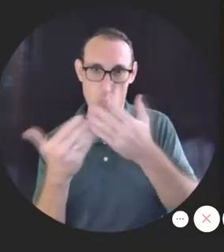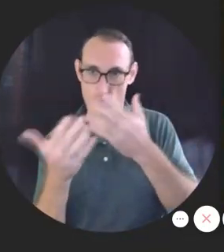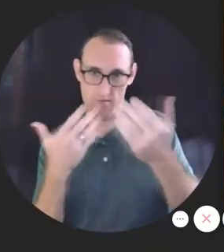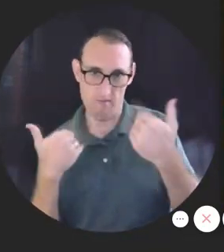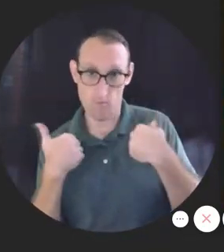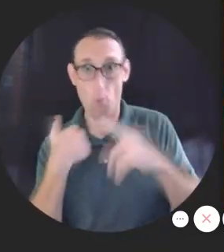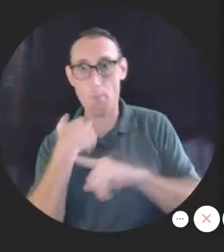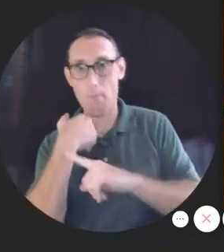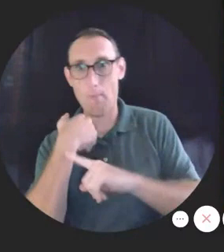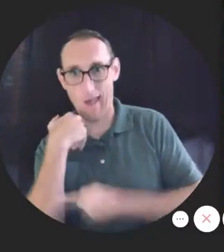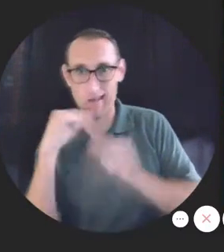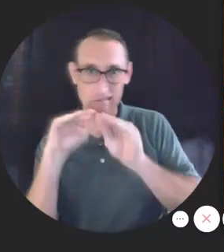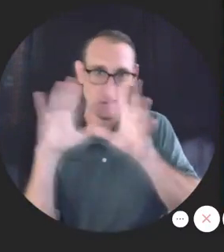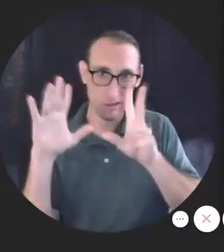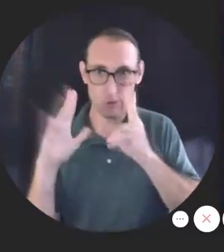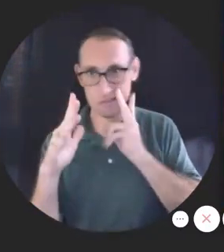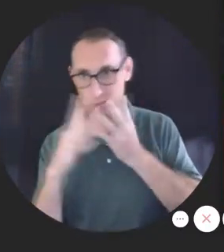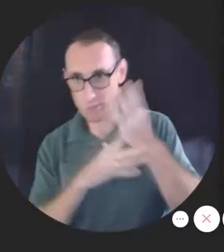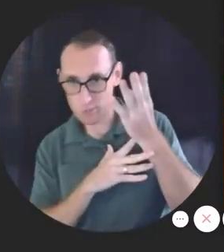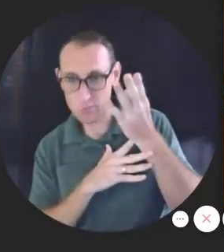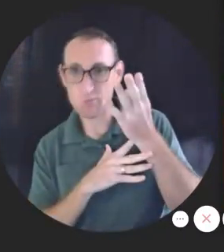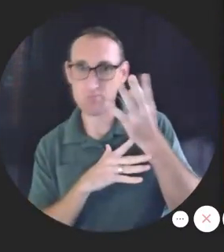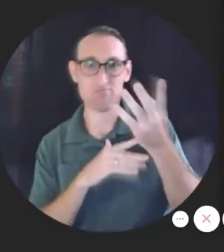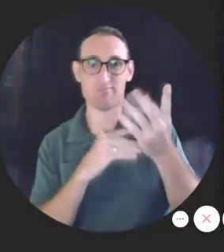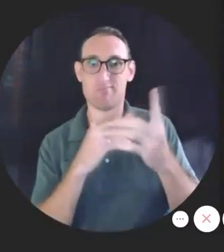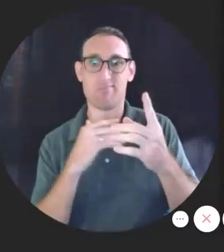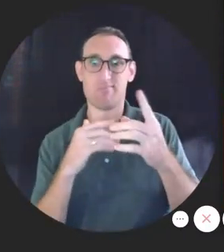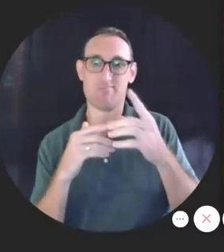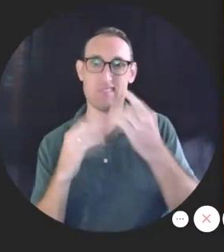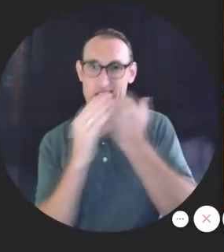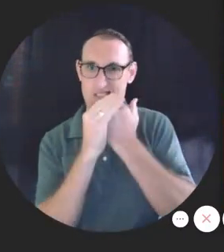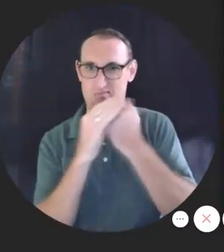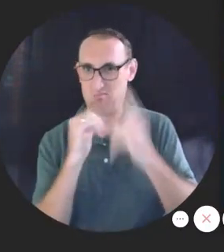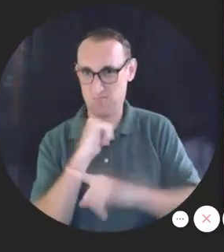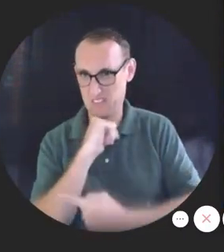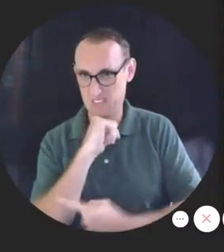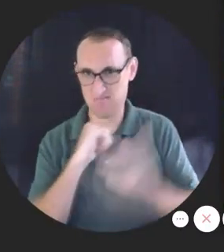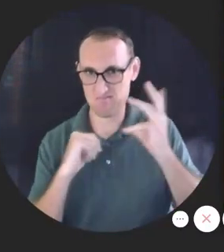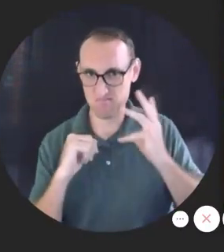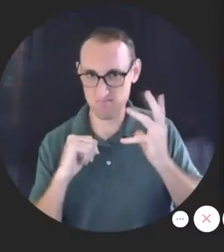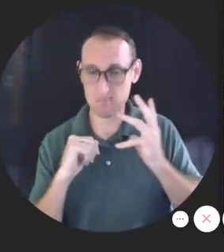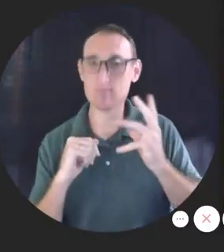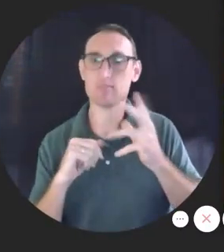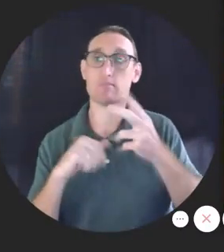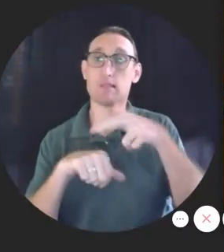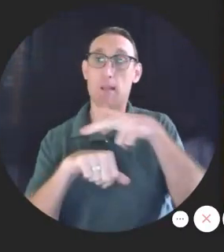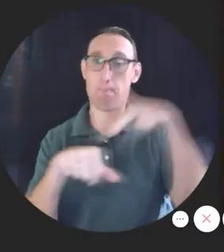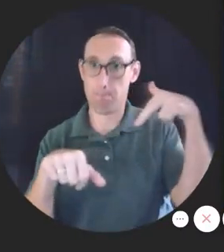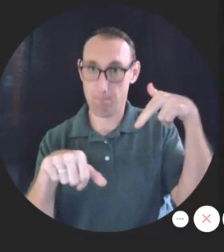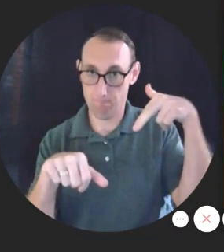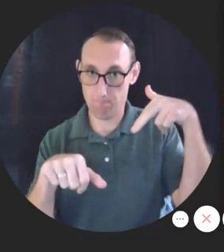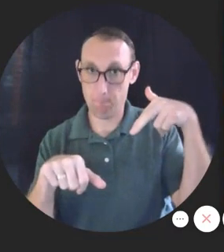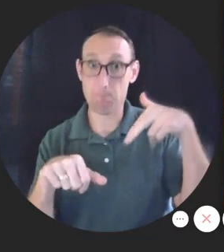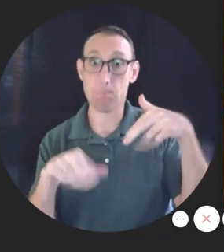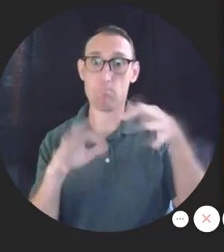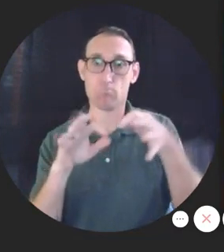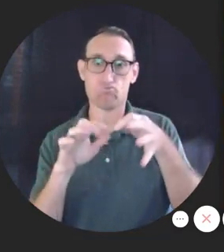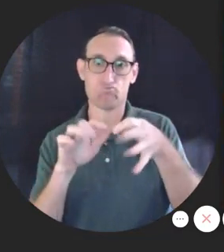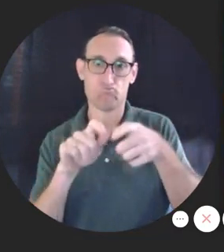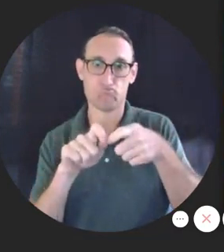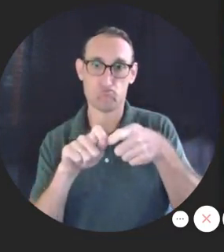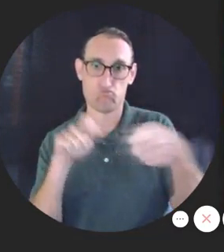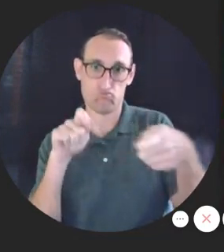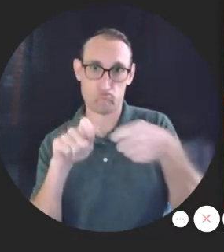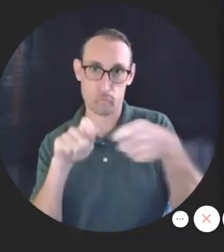baggie might work. This is just a Ziploc sandwich bag. You're gonna need some tape. You might need a rubber band, piece